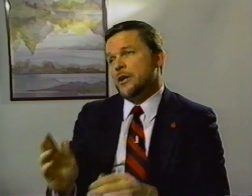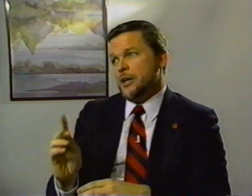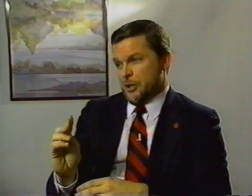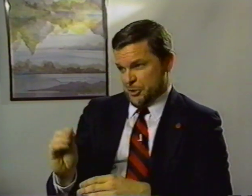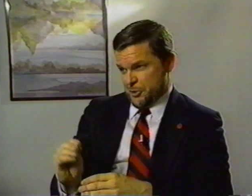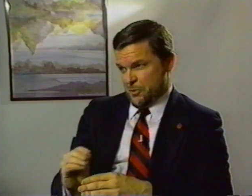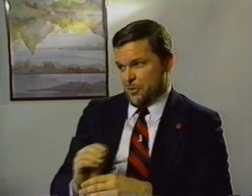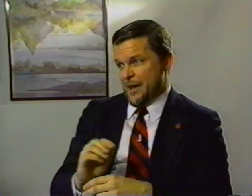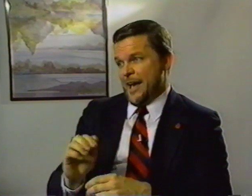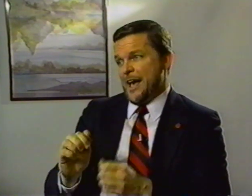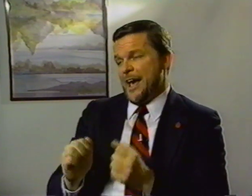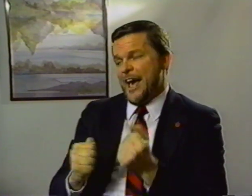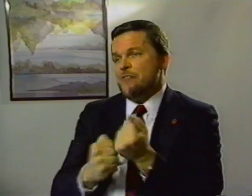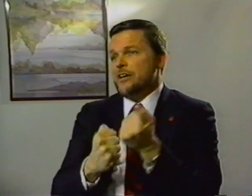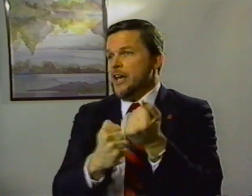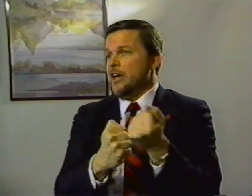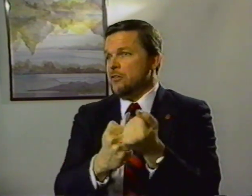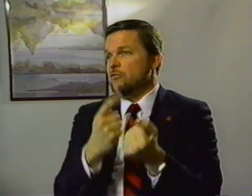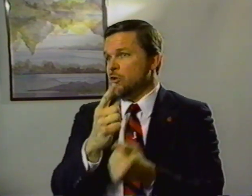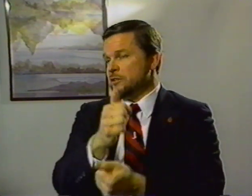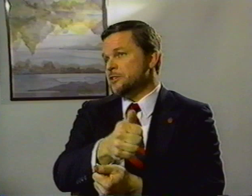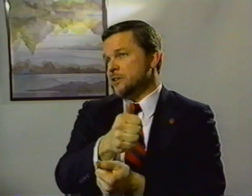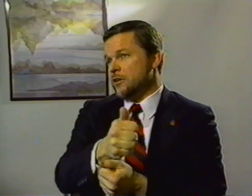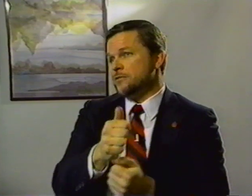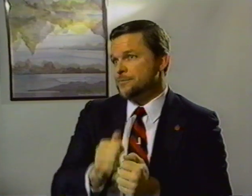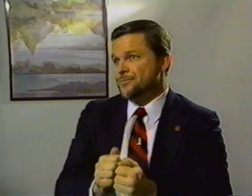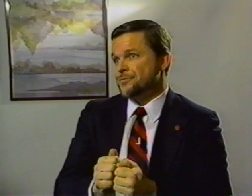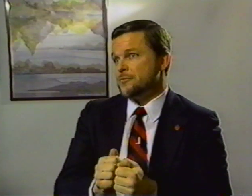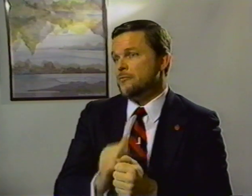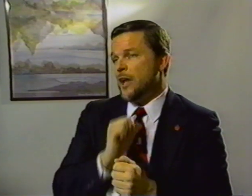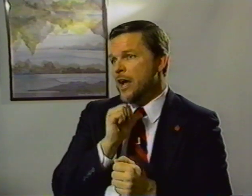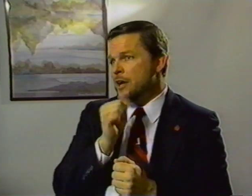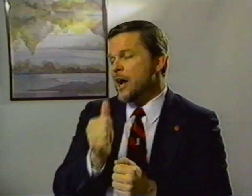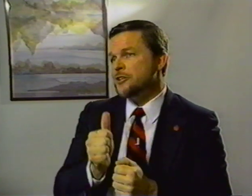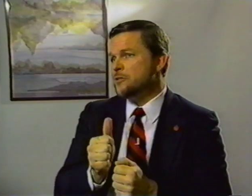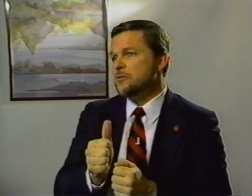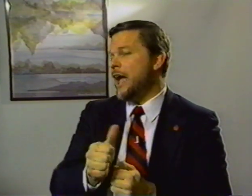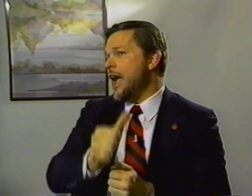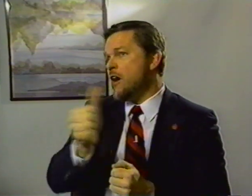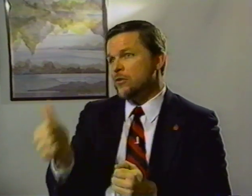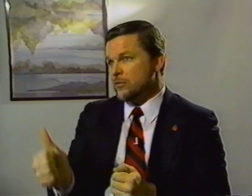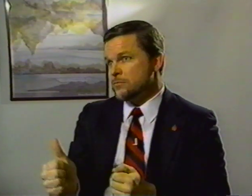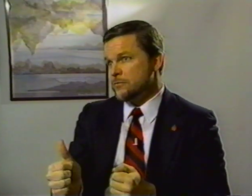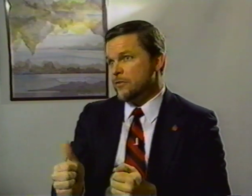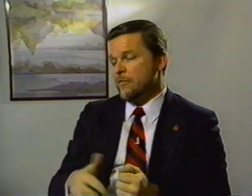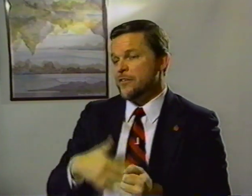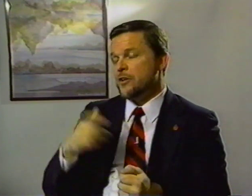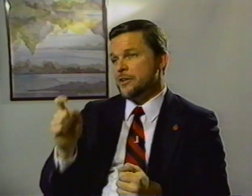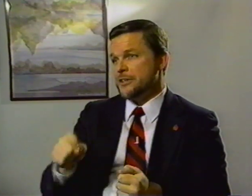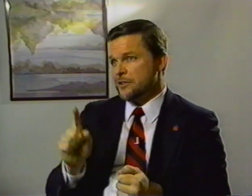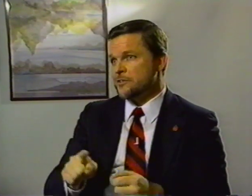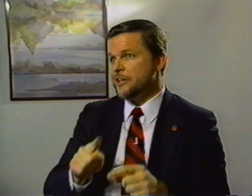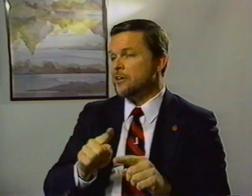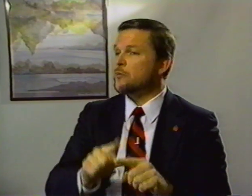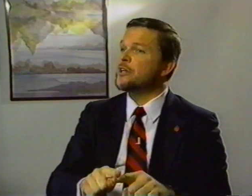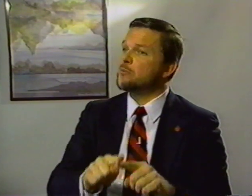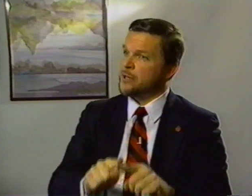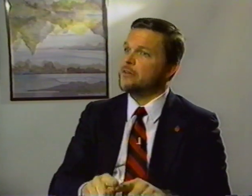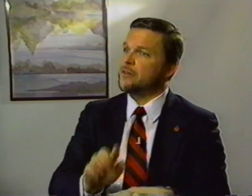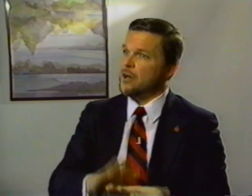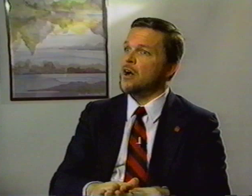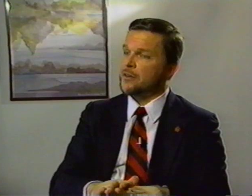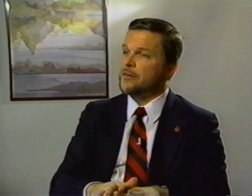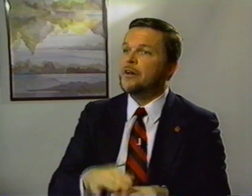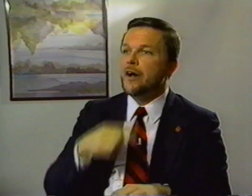leader, to advocate for themselves, and not to ever feel it necessary to